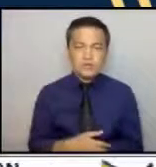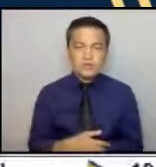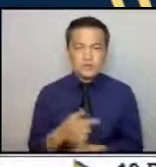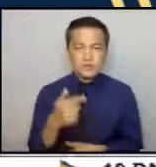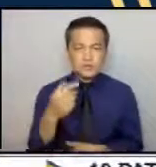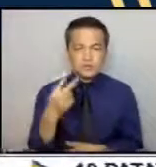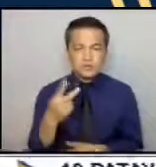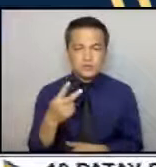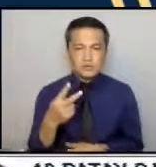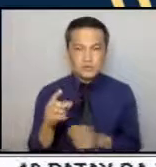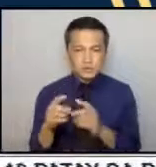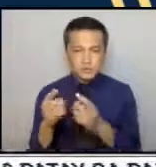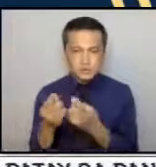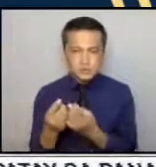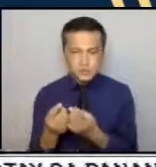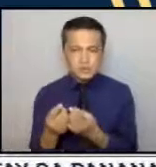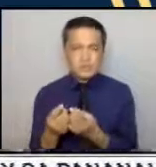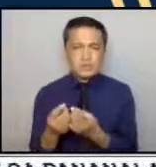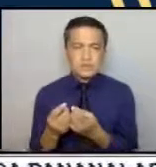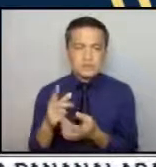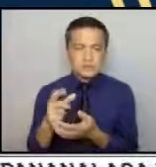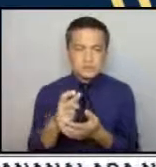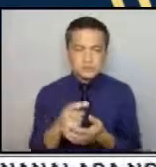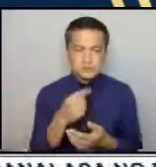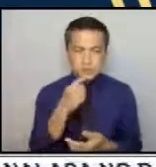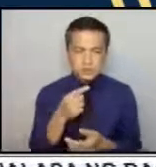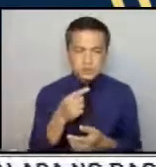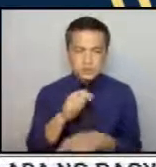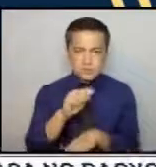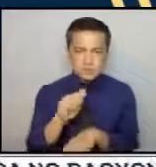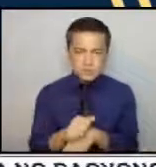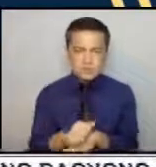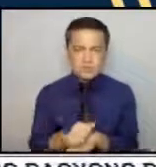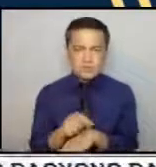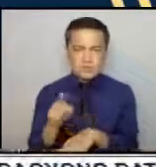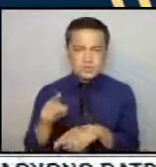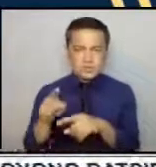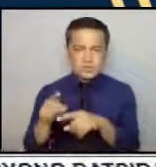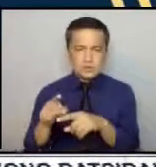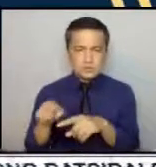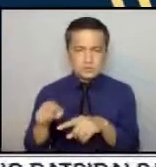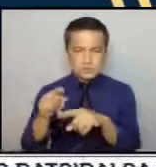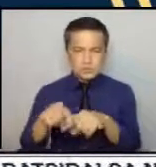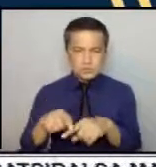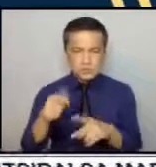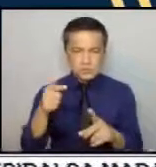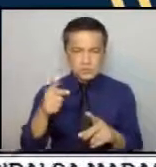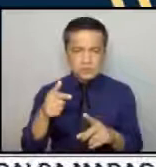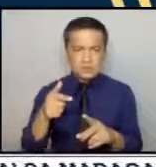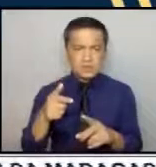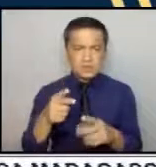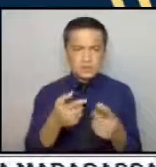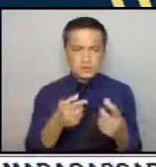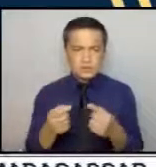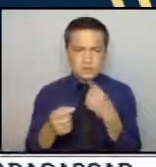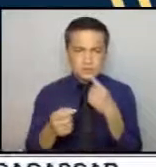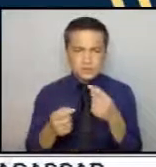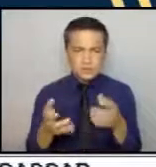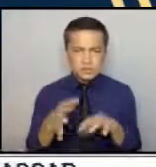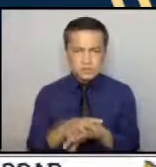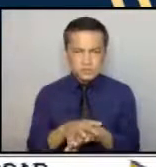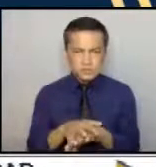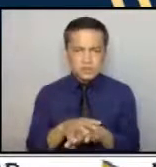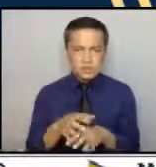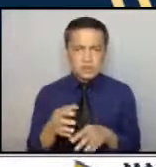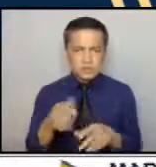for the two bayanihan bakunahan, sila ang nag-set sa target. The set target was being on the population, target population,